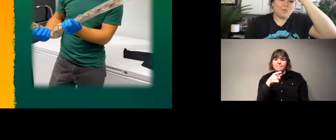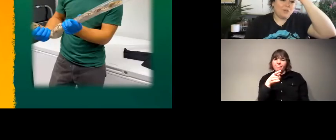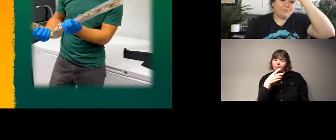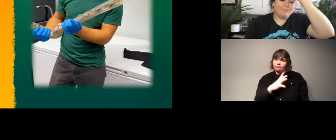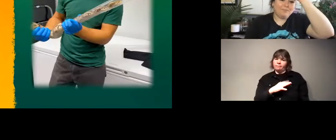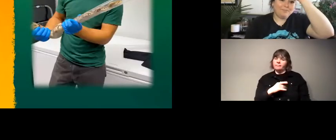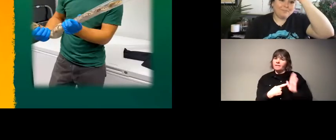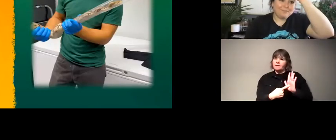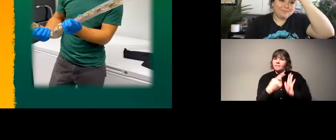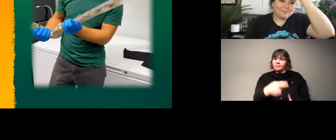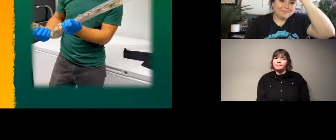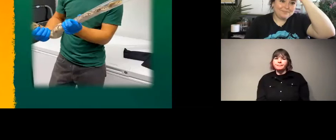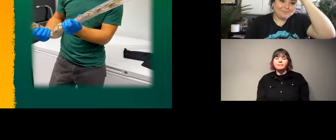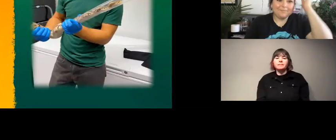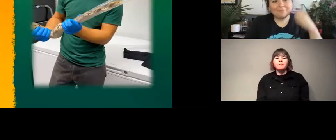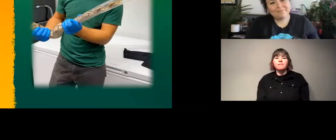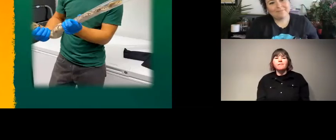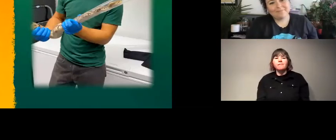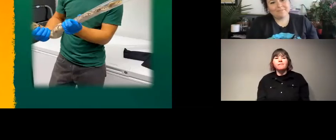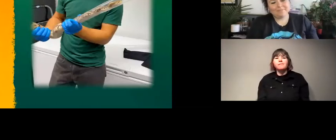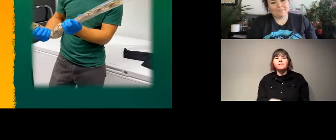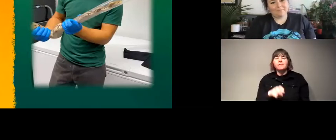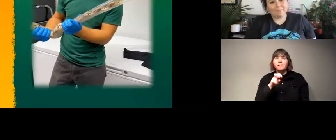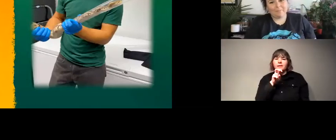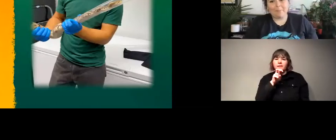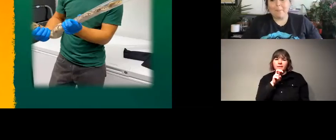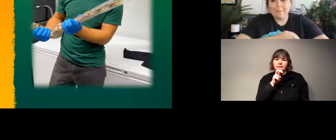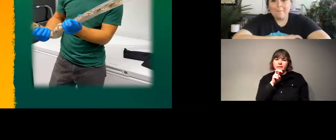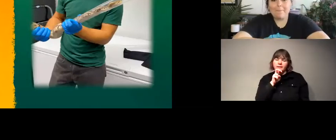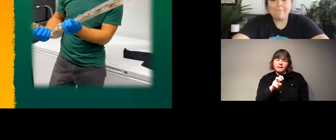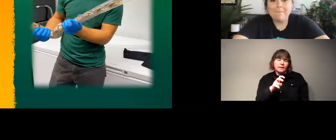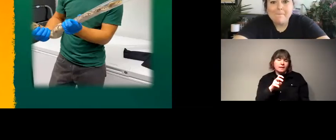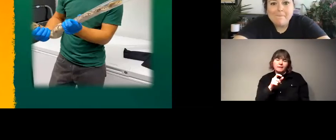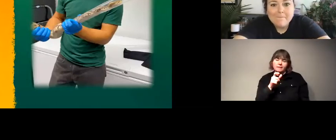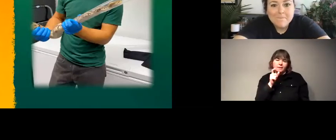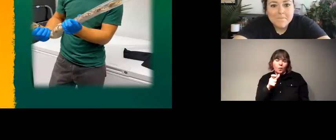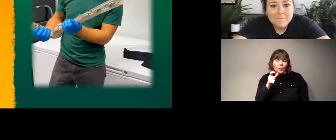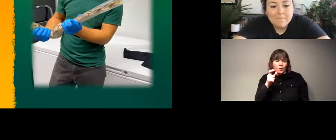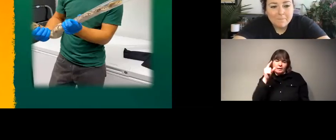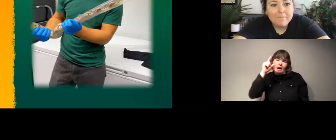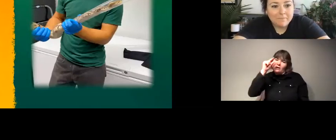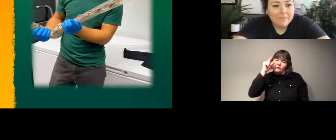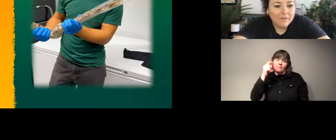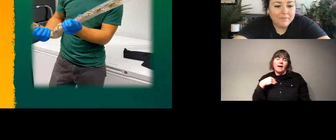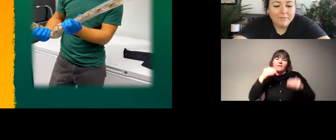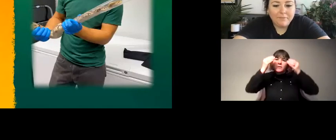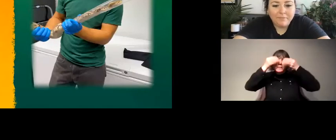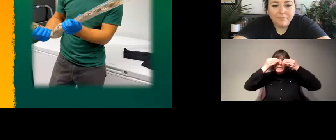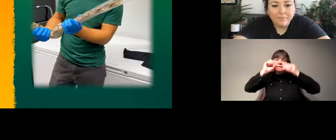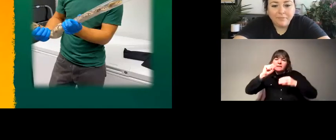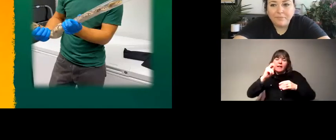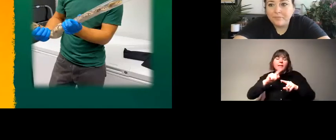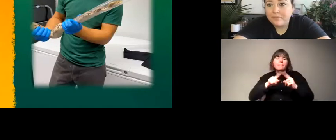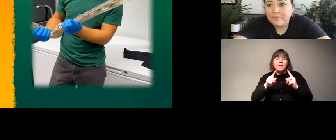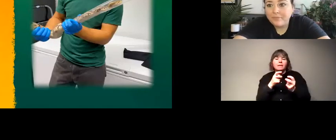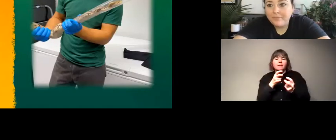example. So this snake doesn't need eye drops because snakes actually have a scale that covers their eye. But when venomous snakes